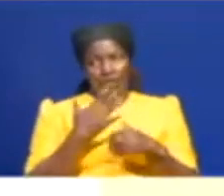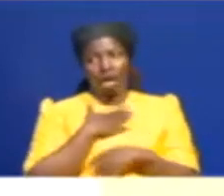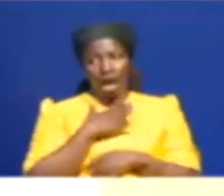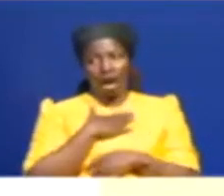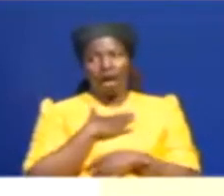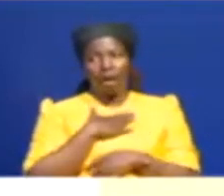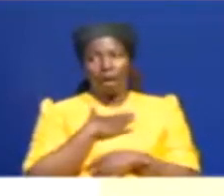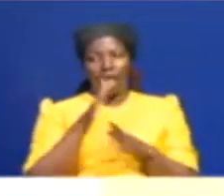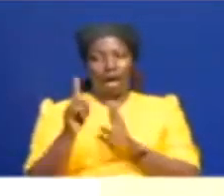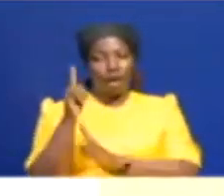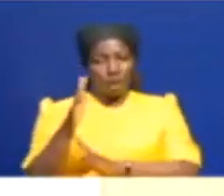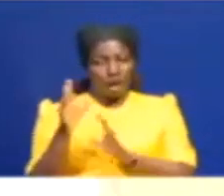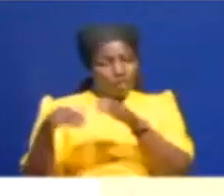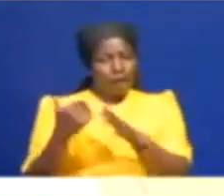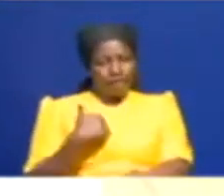mawakili.